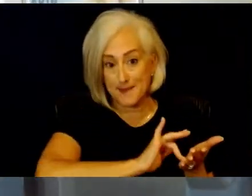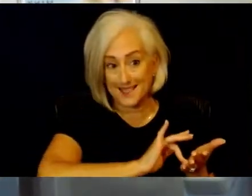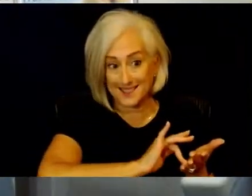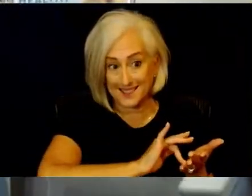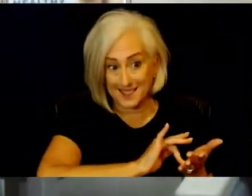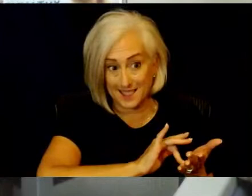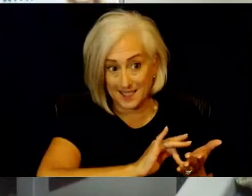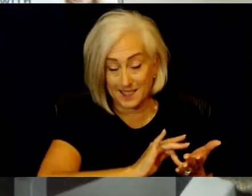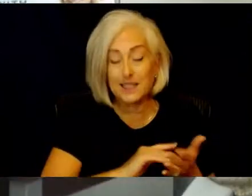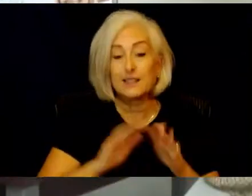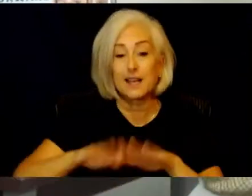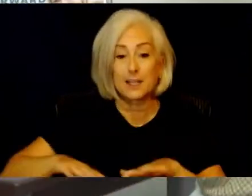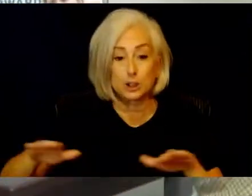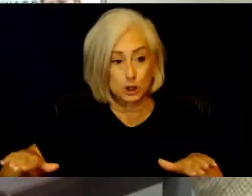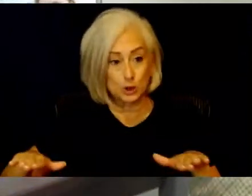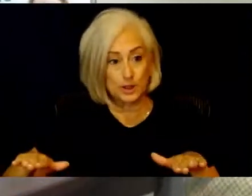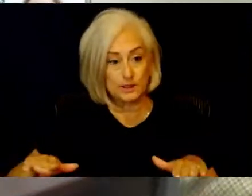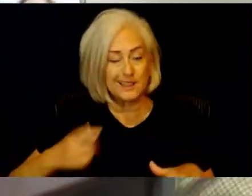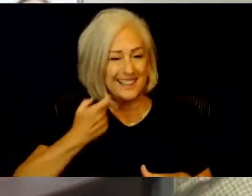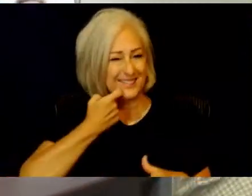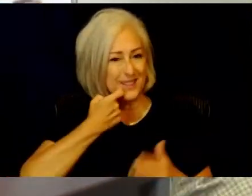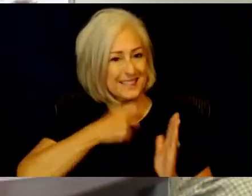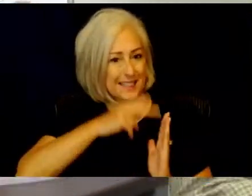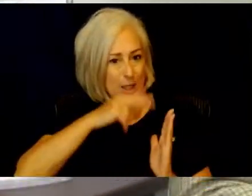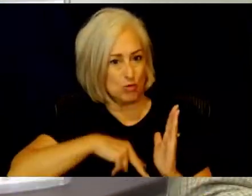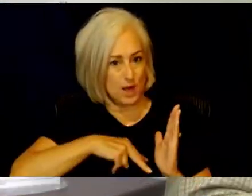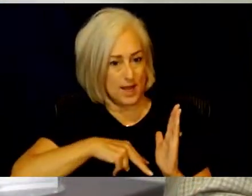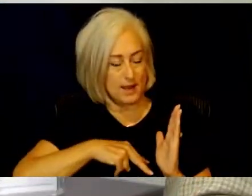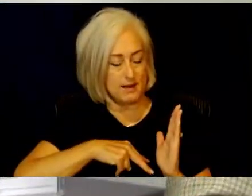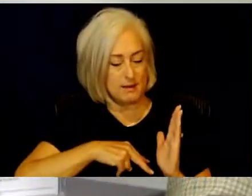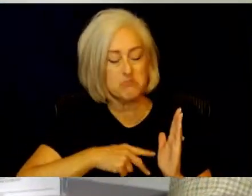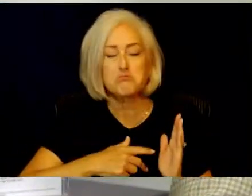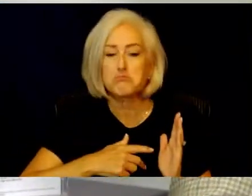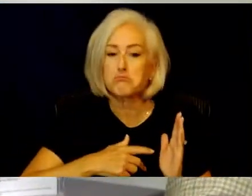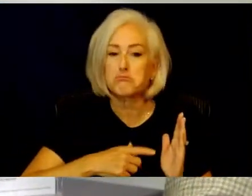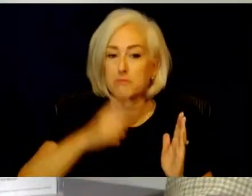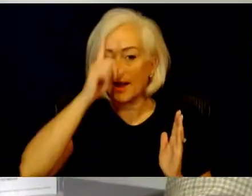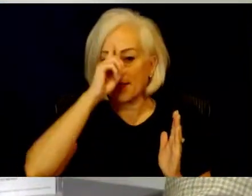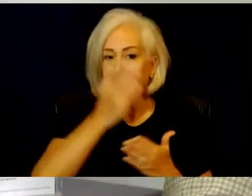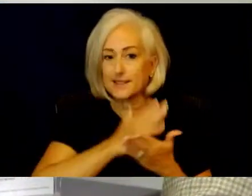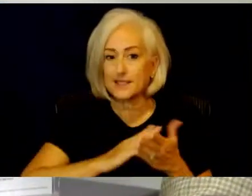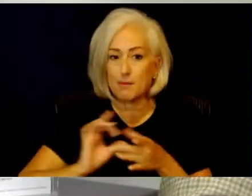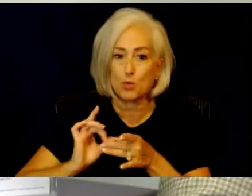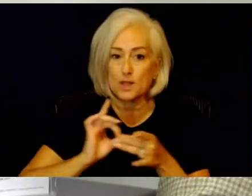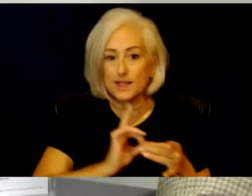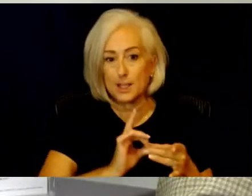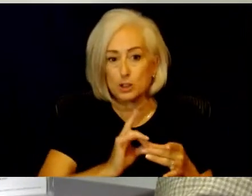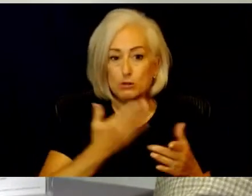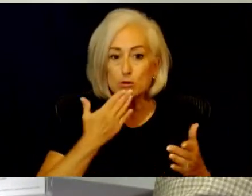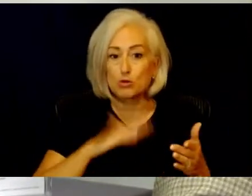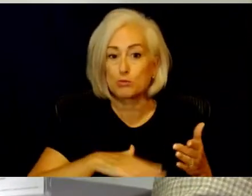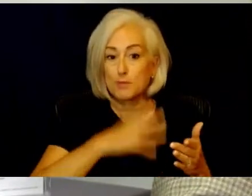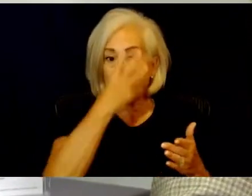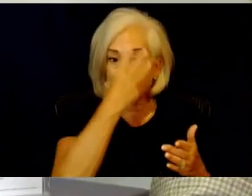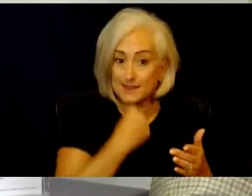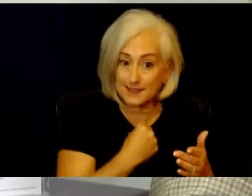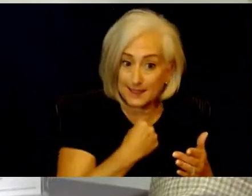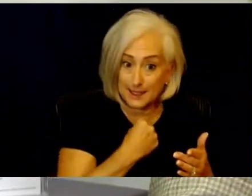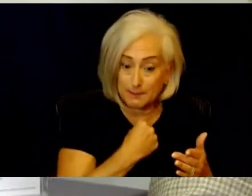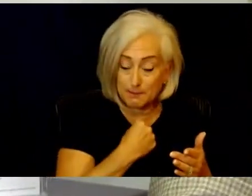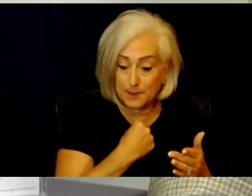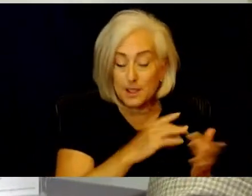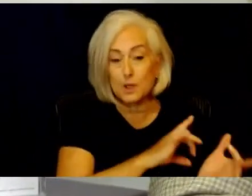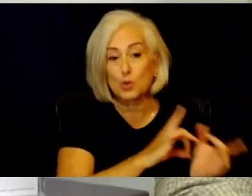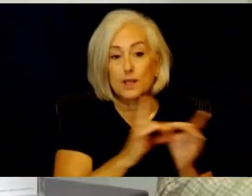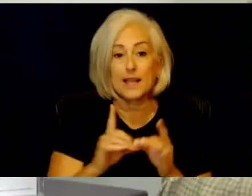was just reviewing some data on that. I think there is some relationships between poor sleep in kids and ADHD. A lot of